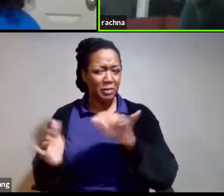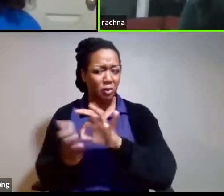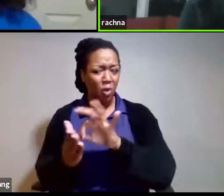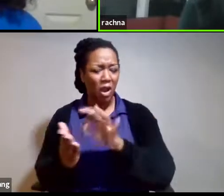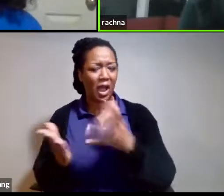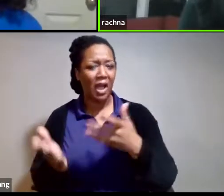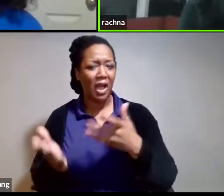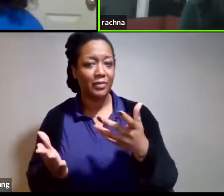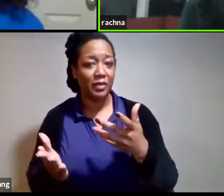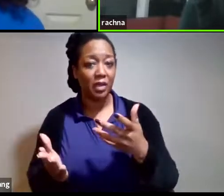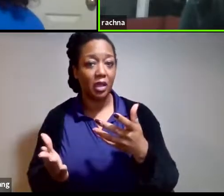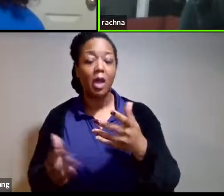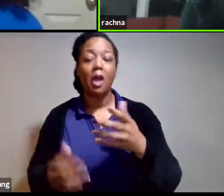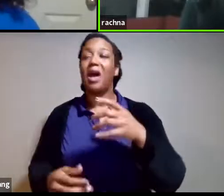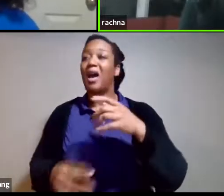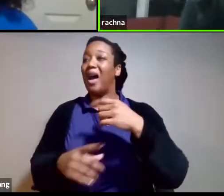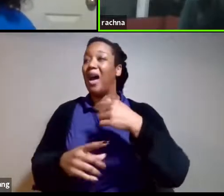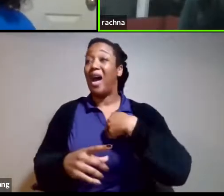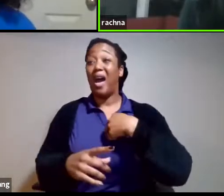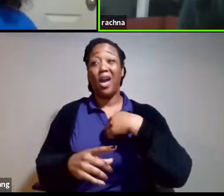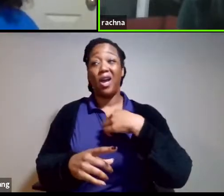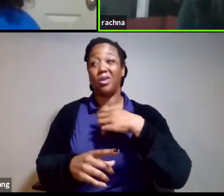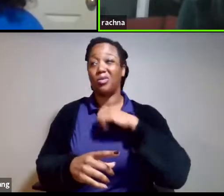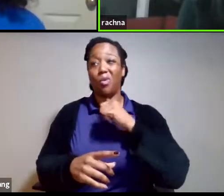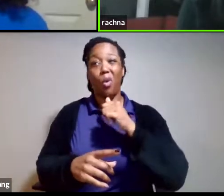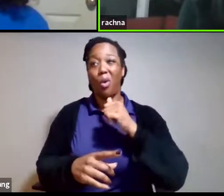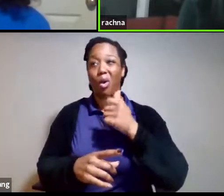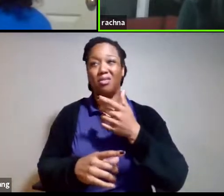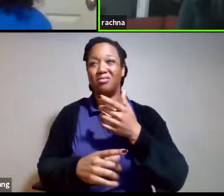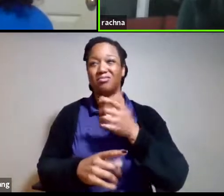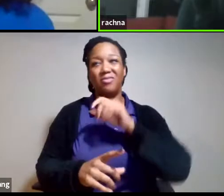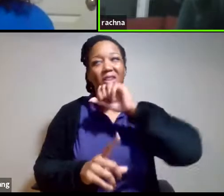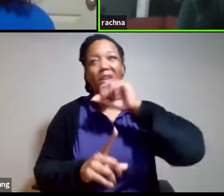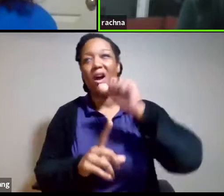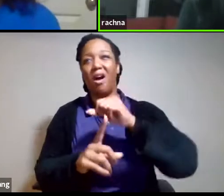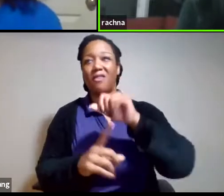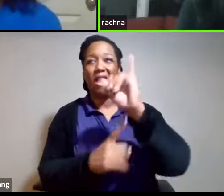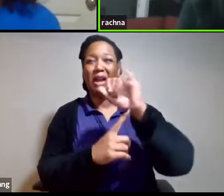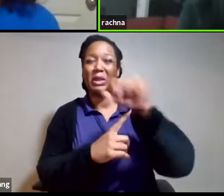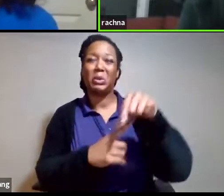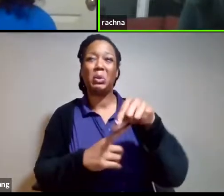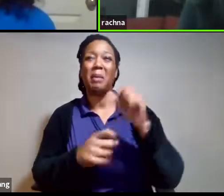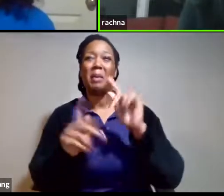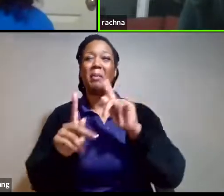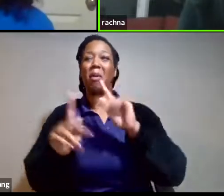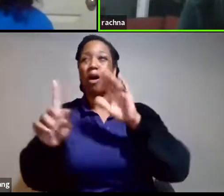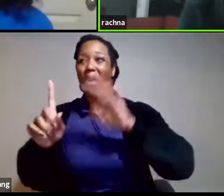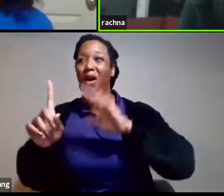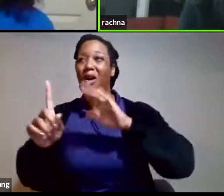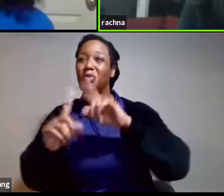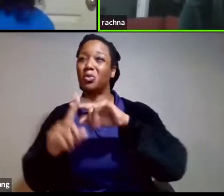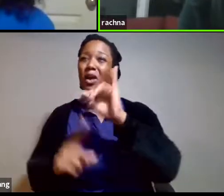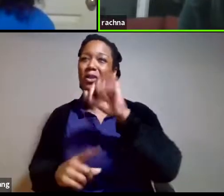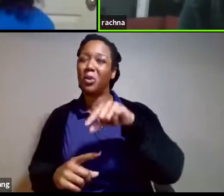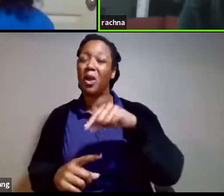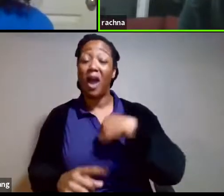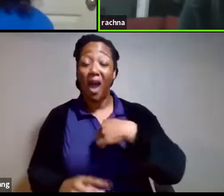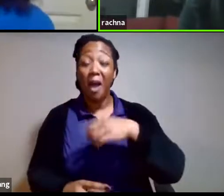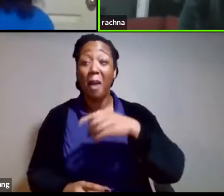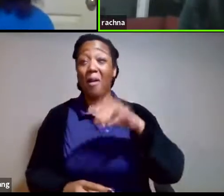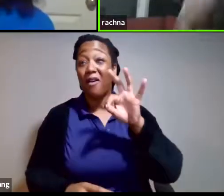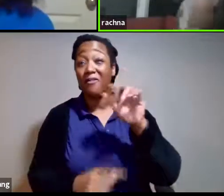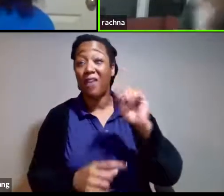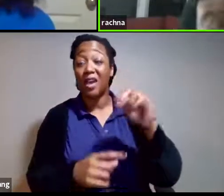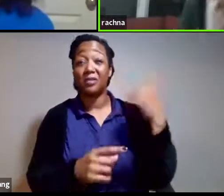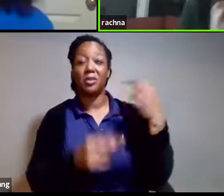I'm not a fan of IQ. It's so overrated. I'm a bigger fan of grit. That's another talk that I